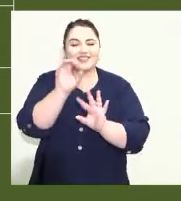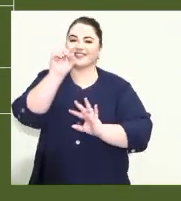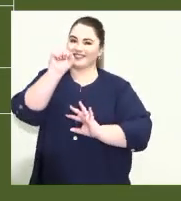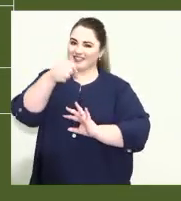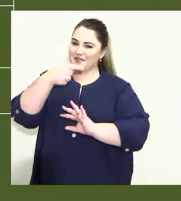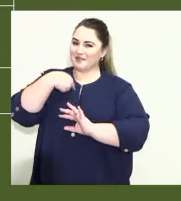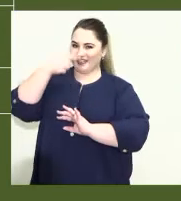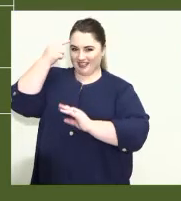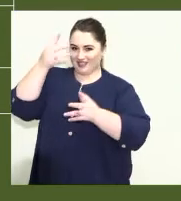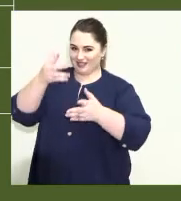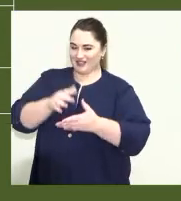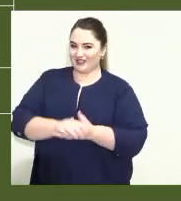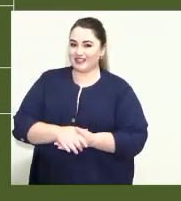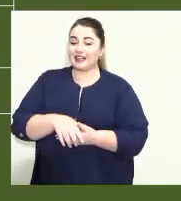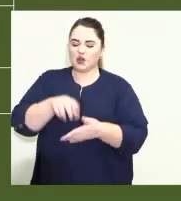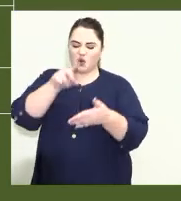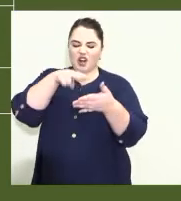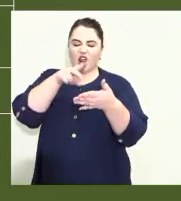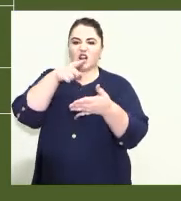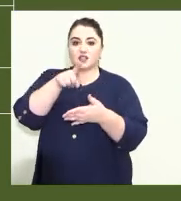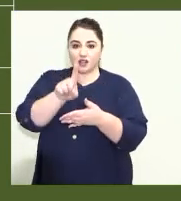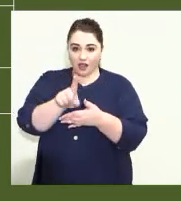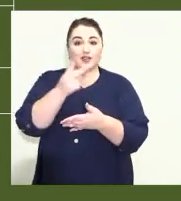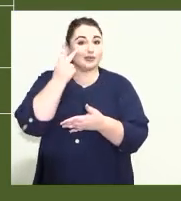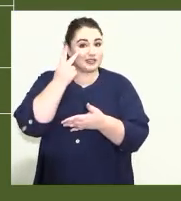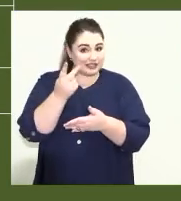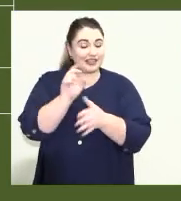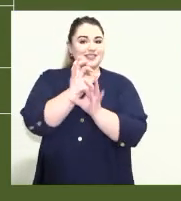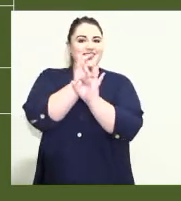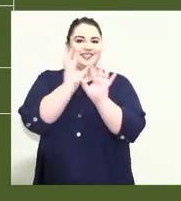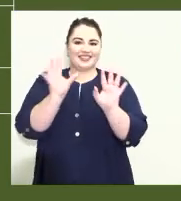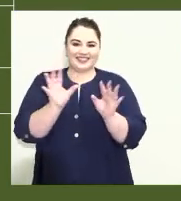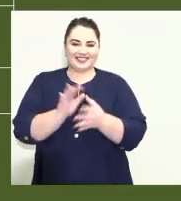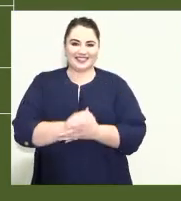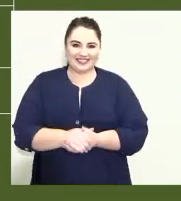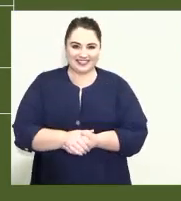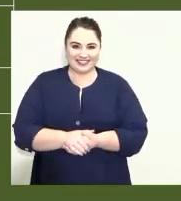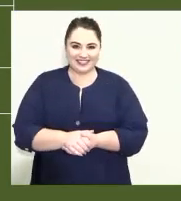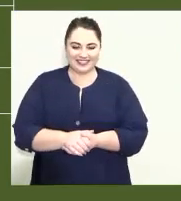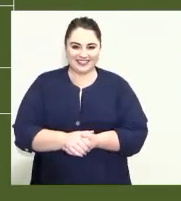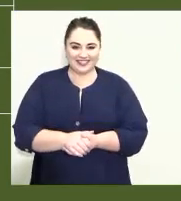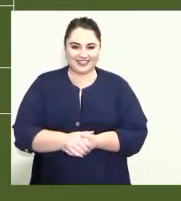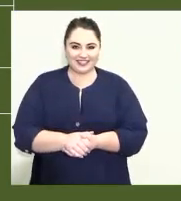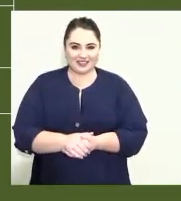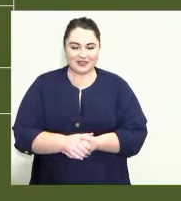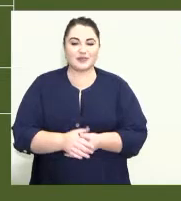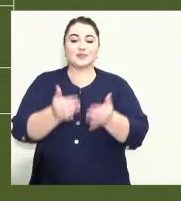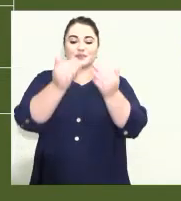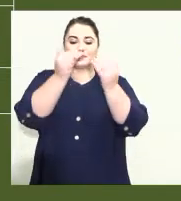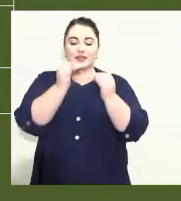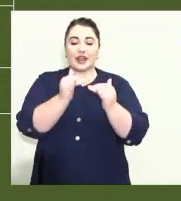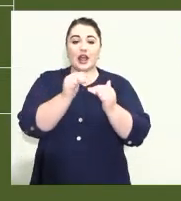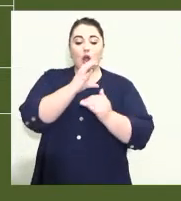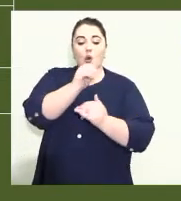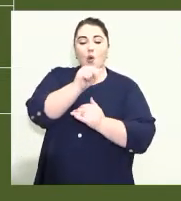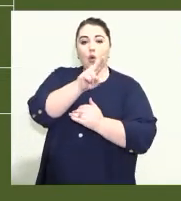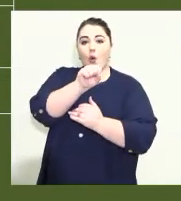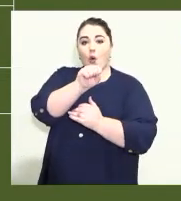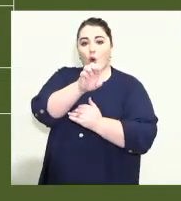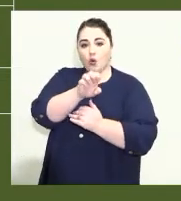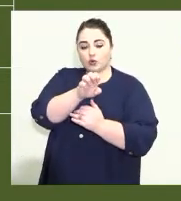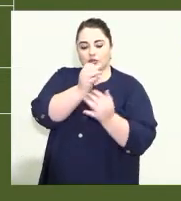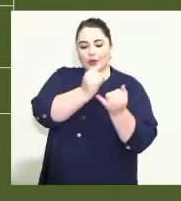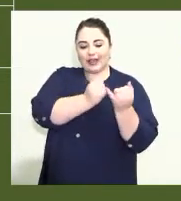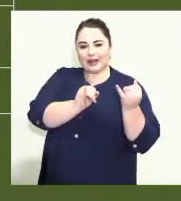so. Please read there. It makes it very clear. Then we list the cause, which